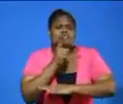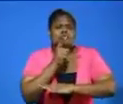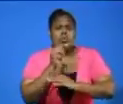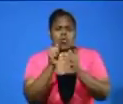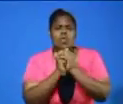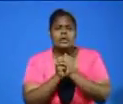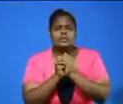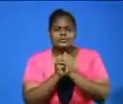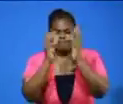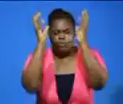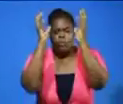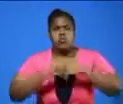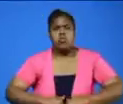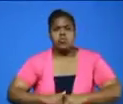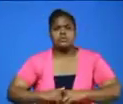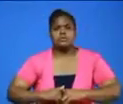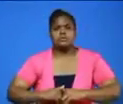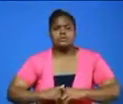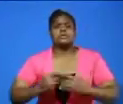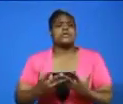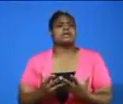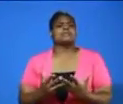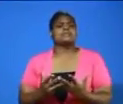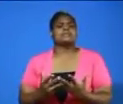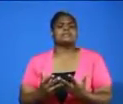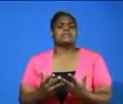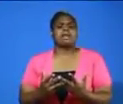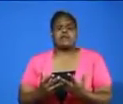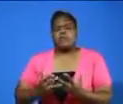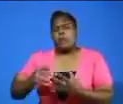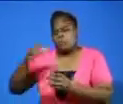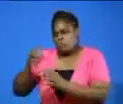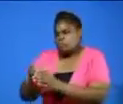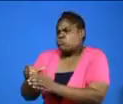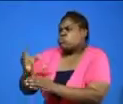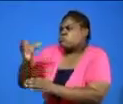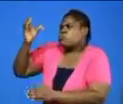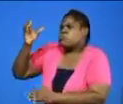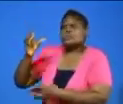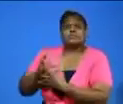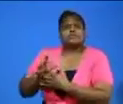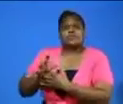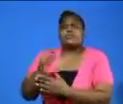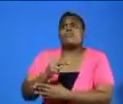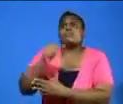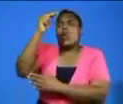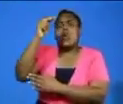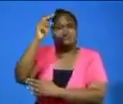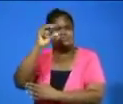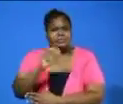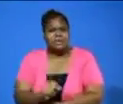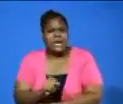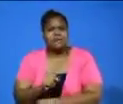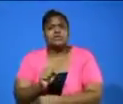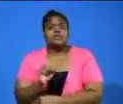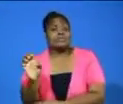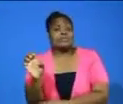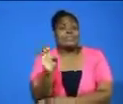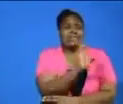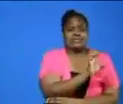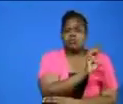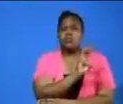torn down, and from pillar to pole, from north to south, from east